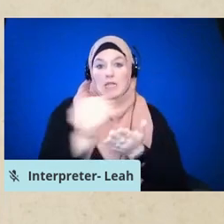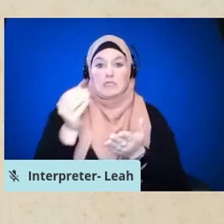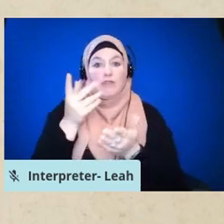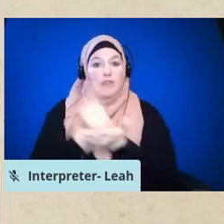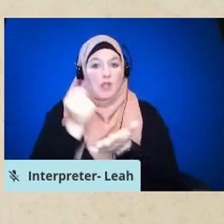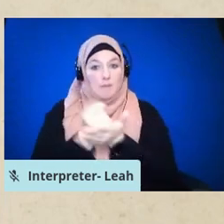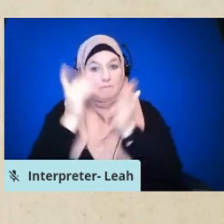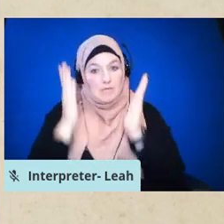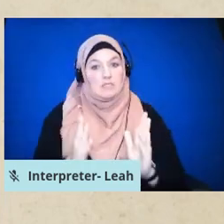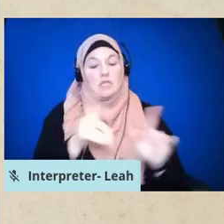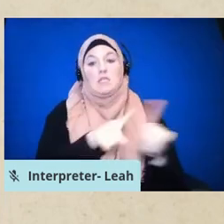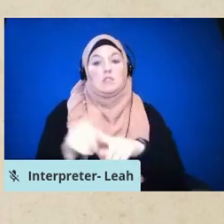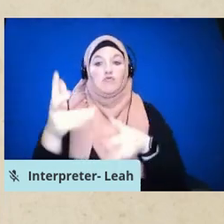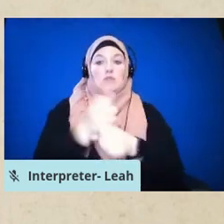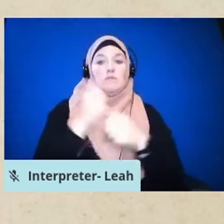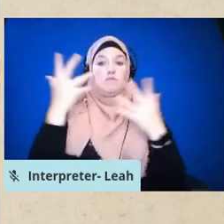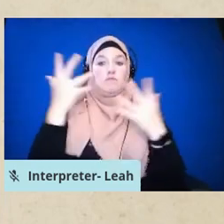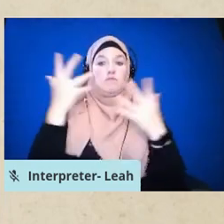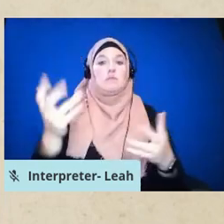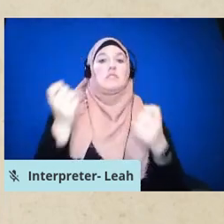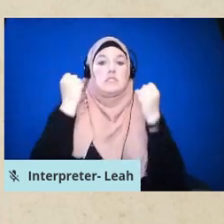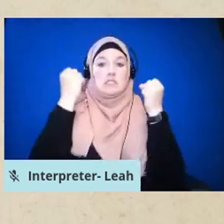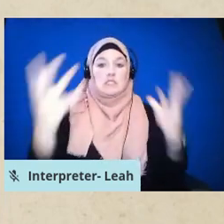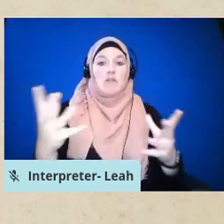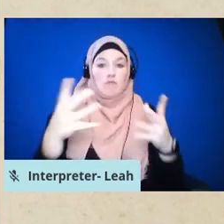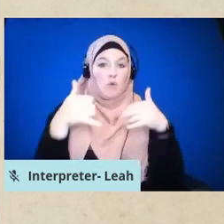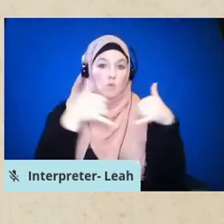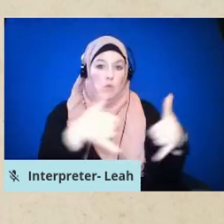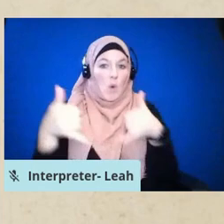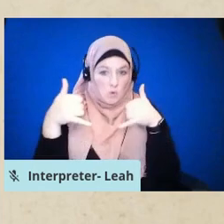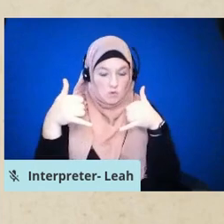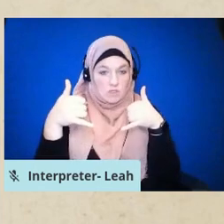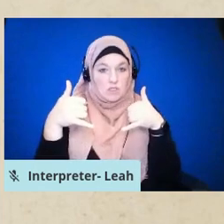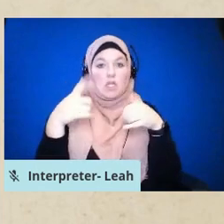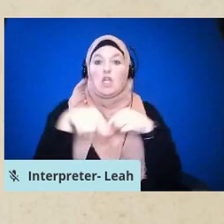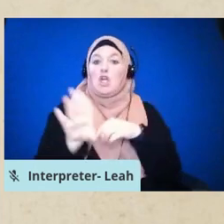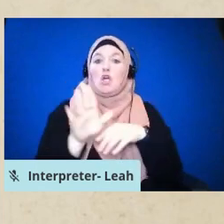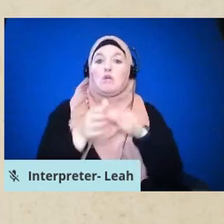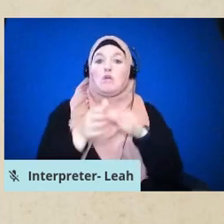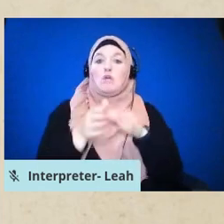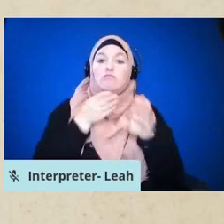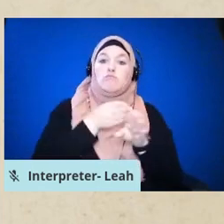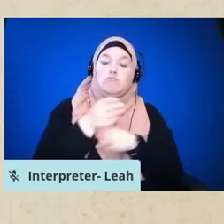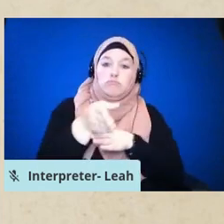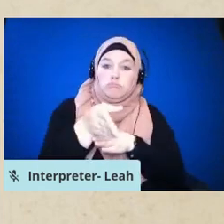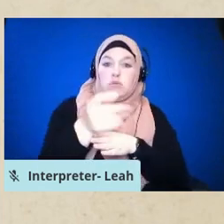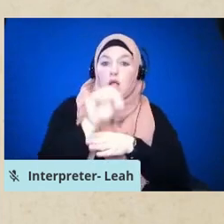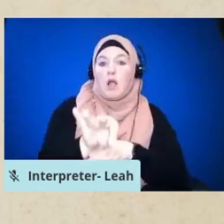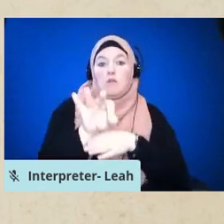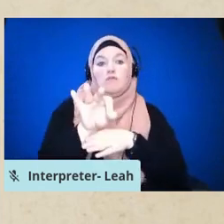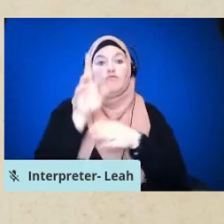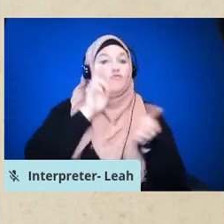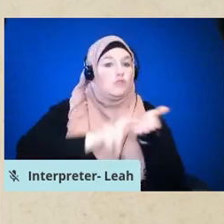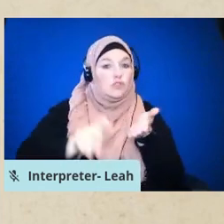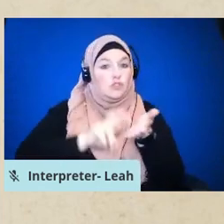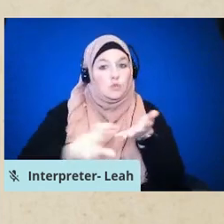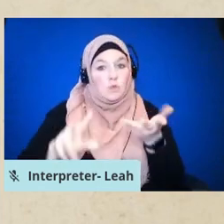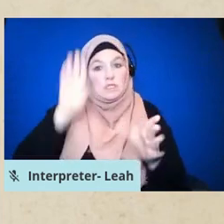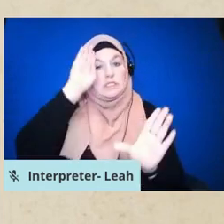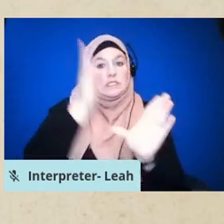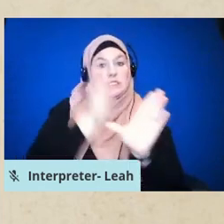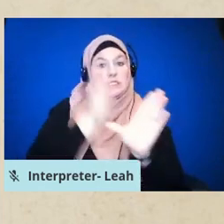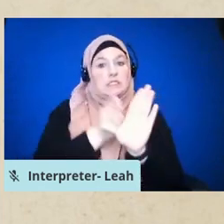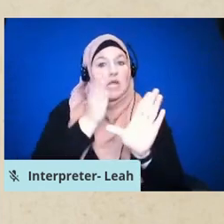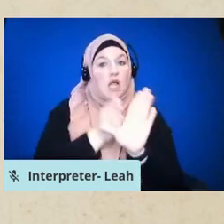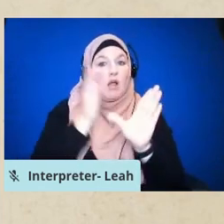the recipient of several prestigious awards. Her primary area of research is